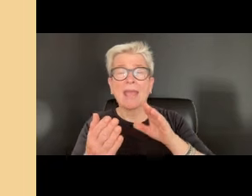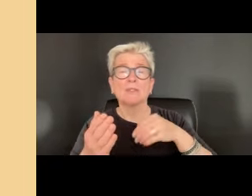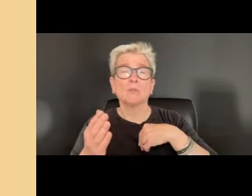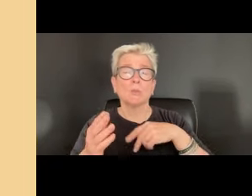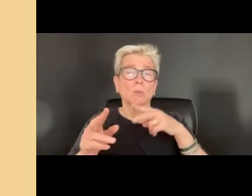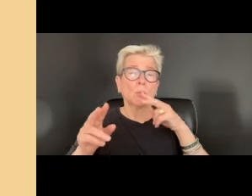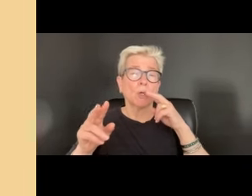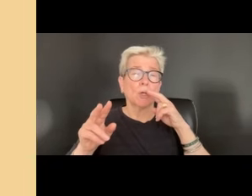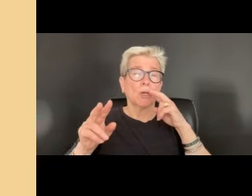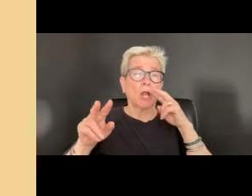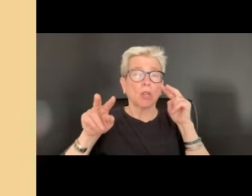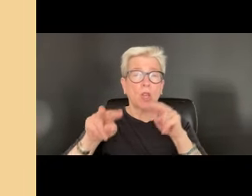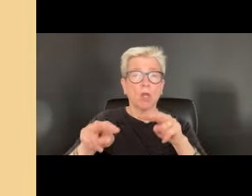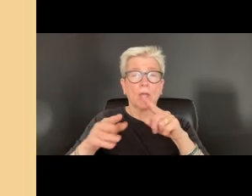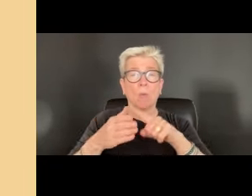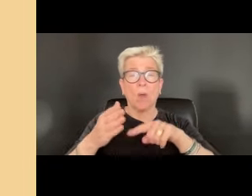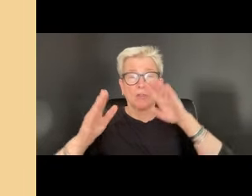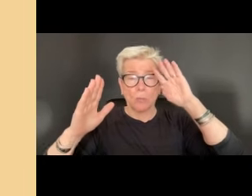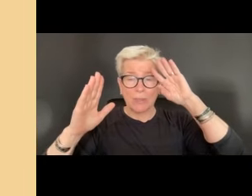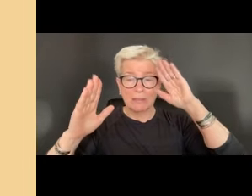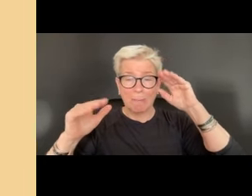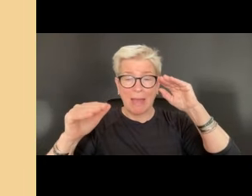with this plan. We think a more